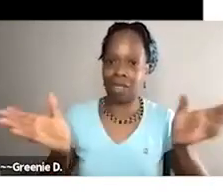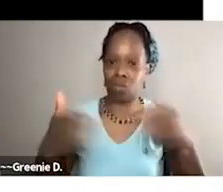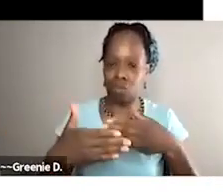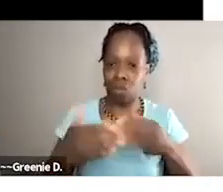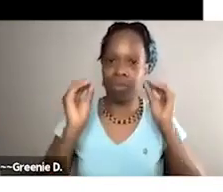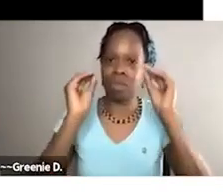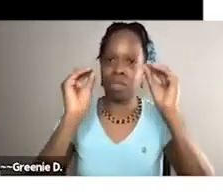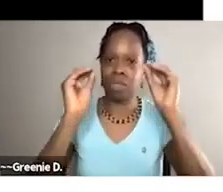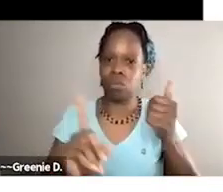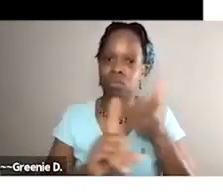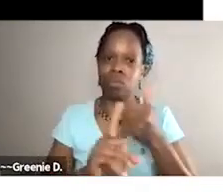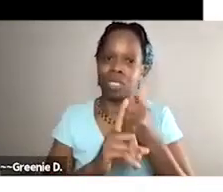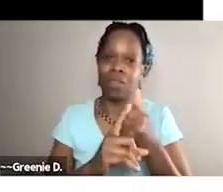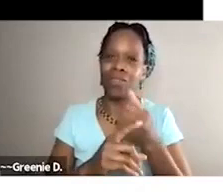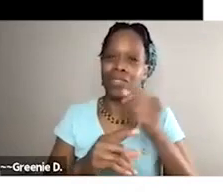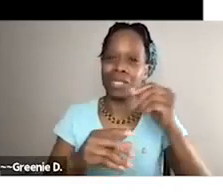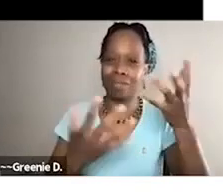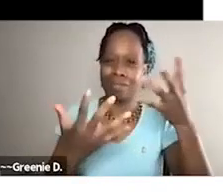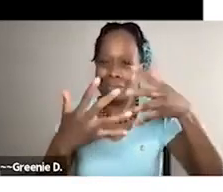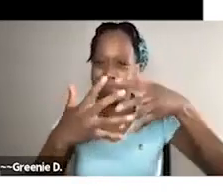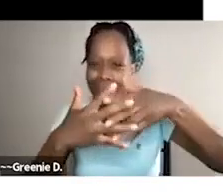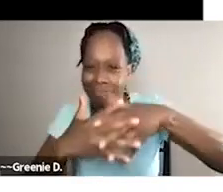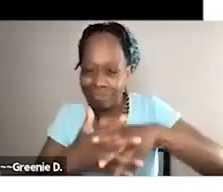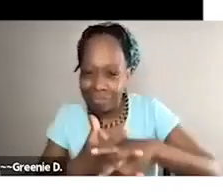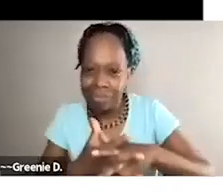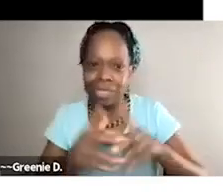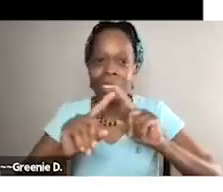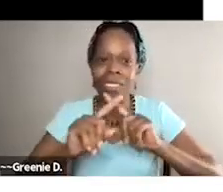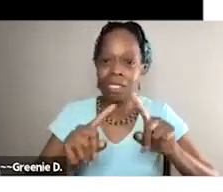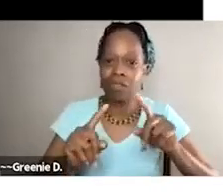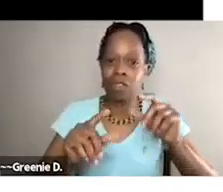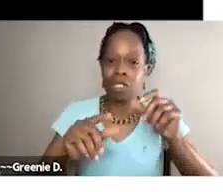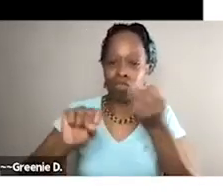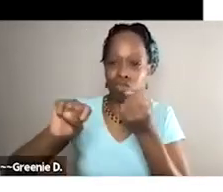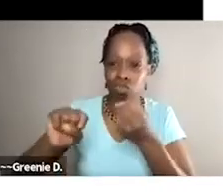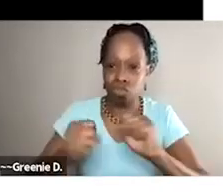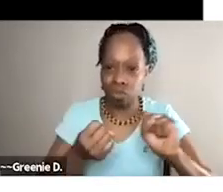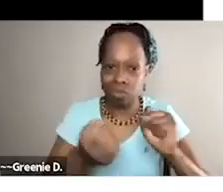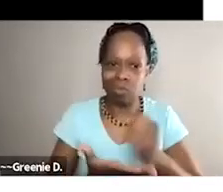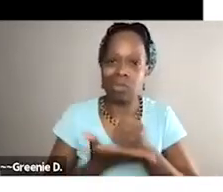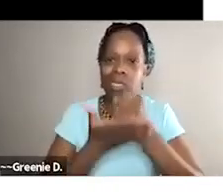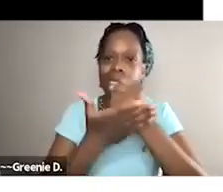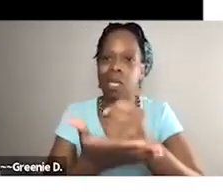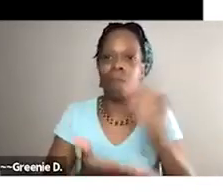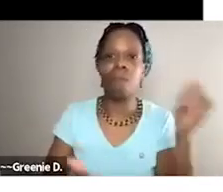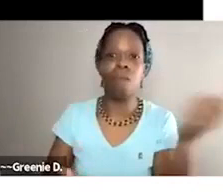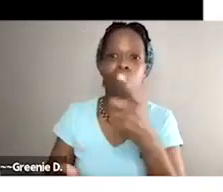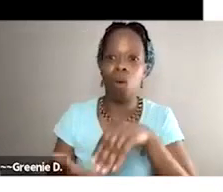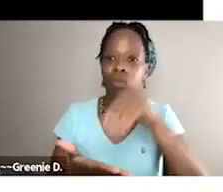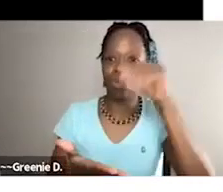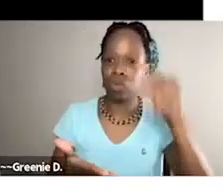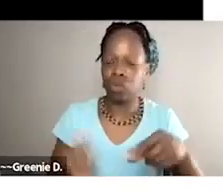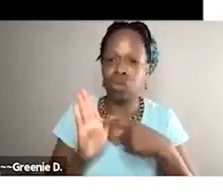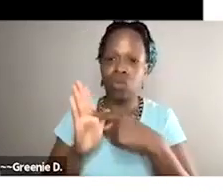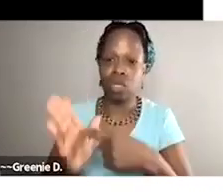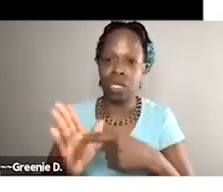students make progress. These strategies are helpful for all students. An example of this is the Universal